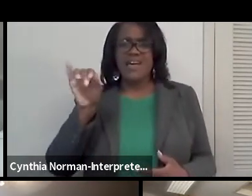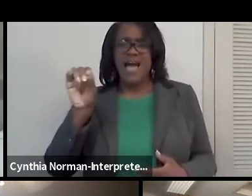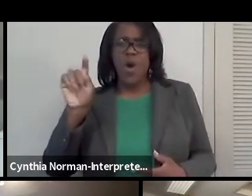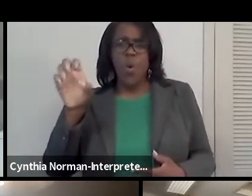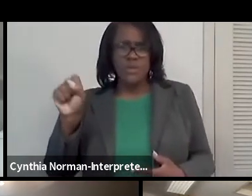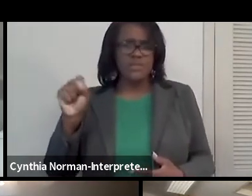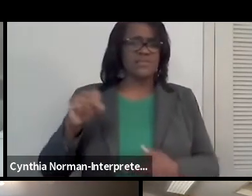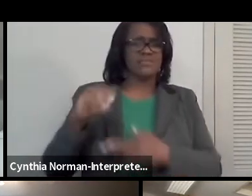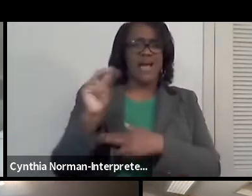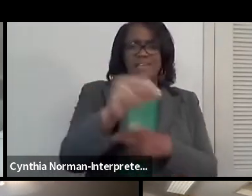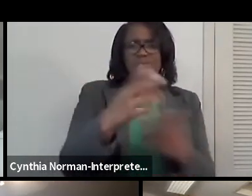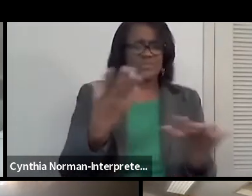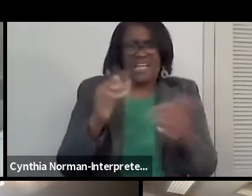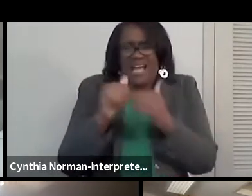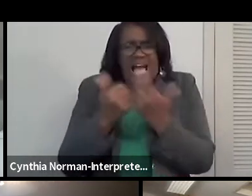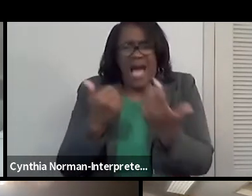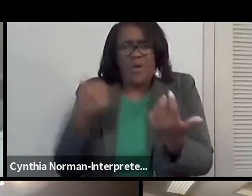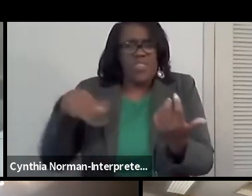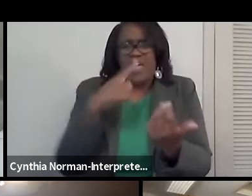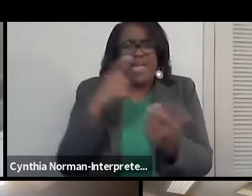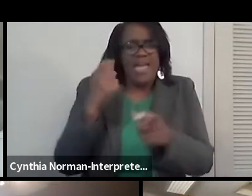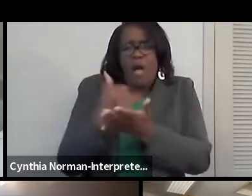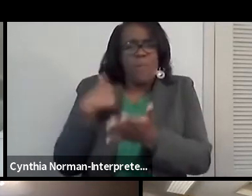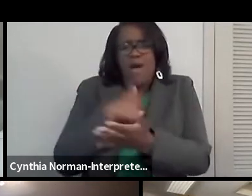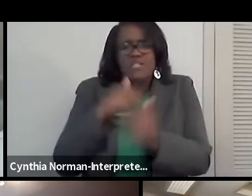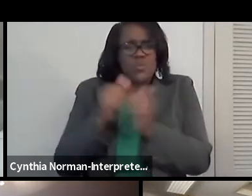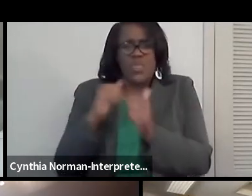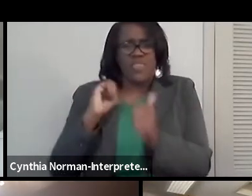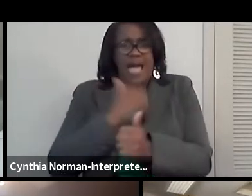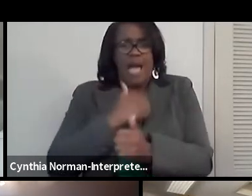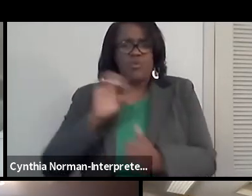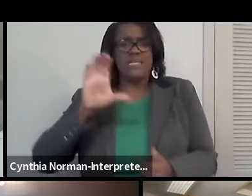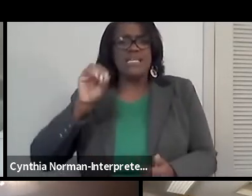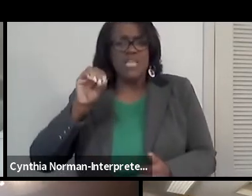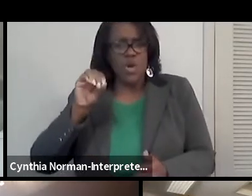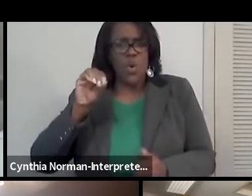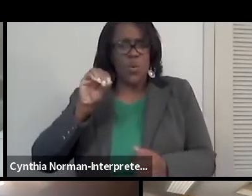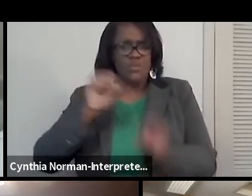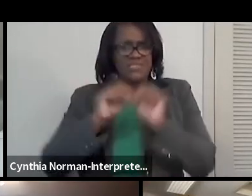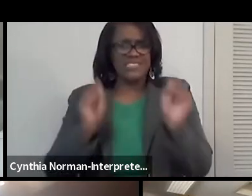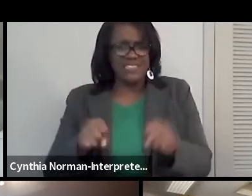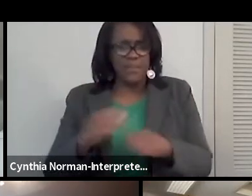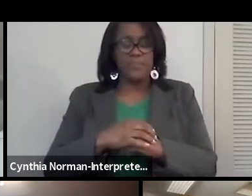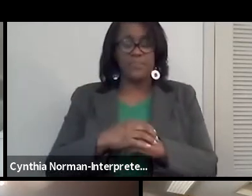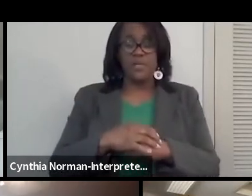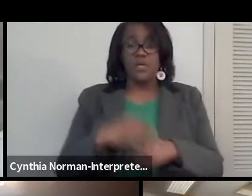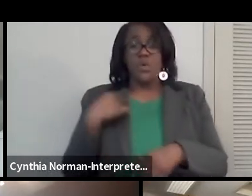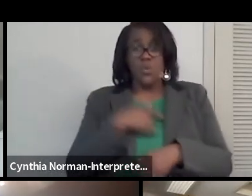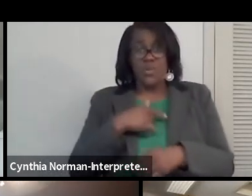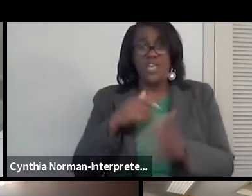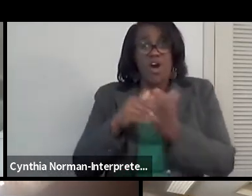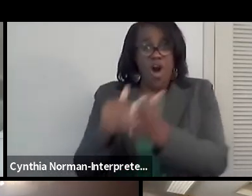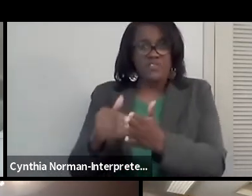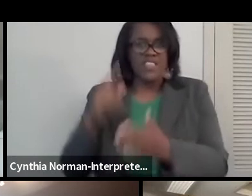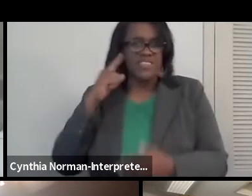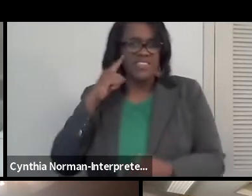to regulate our ecosystems. What Sunny, I think, hit the nail on the head with was this idea that we oftentimes think of